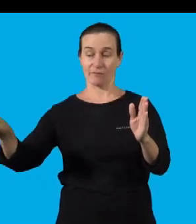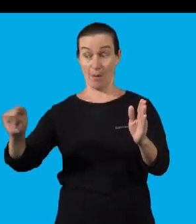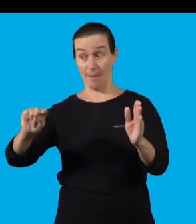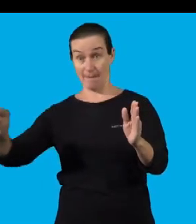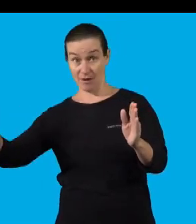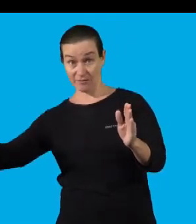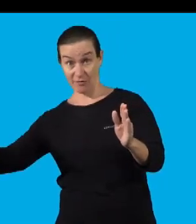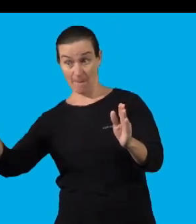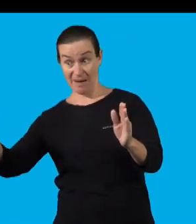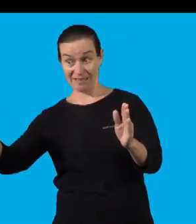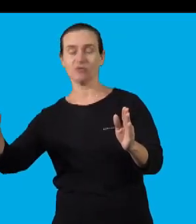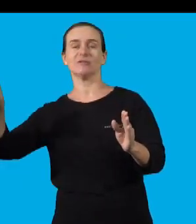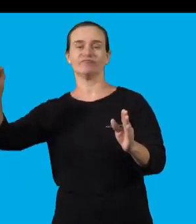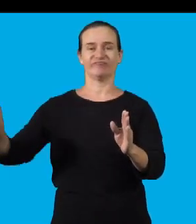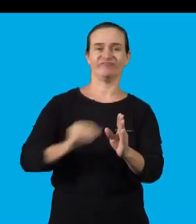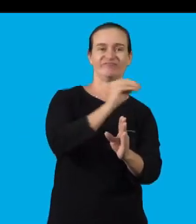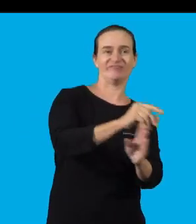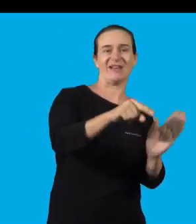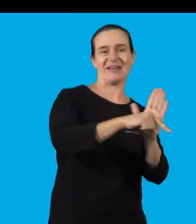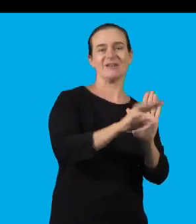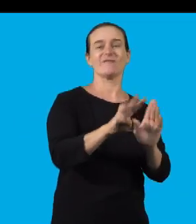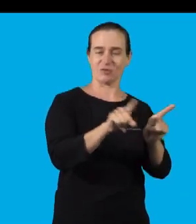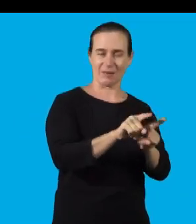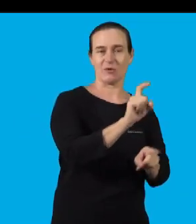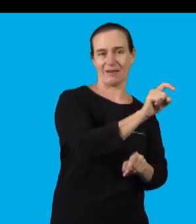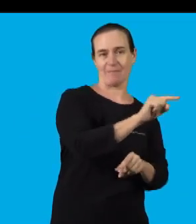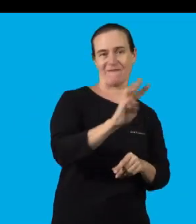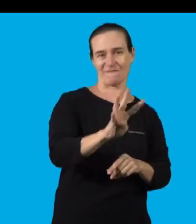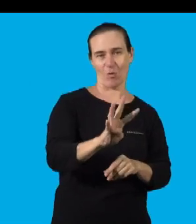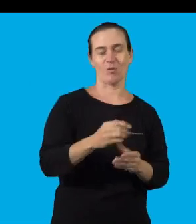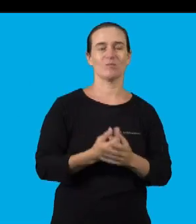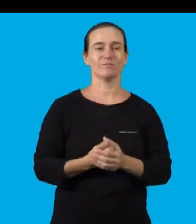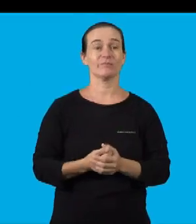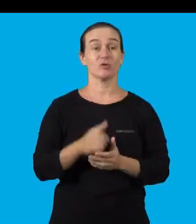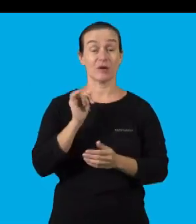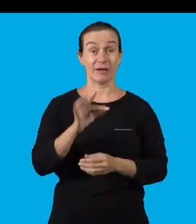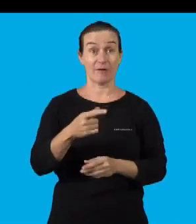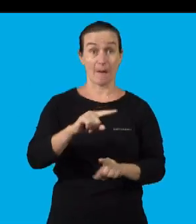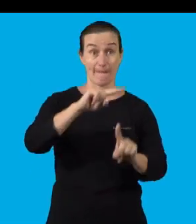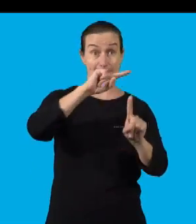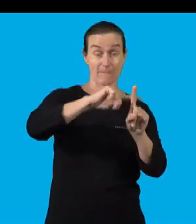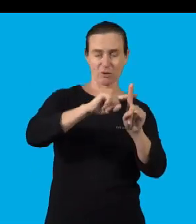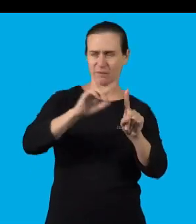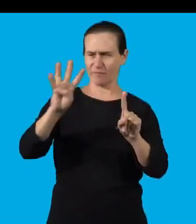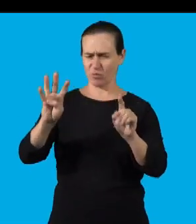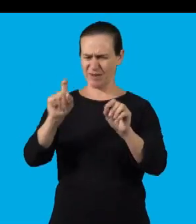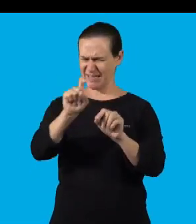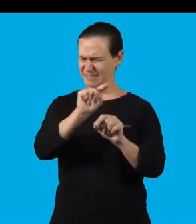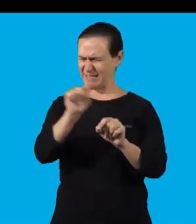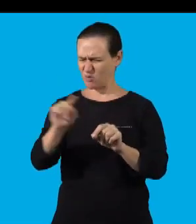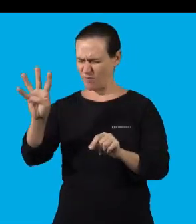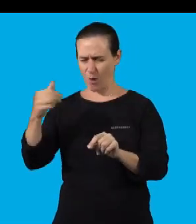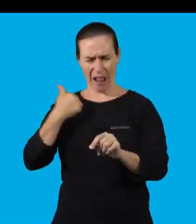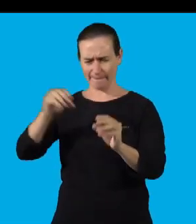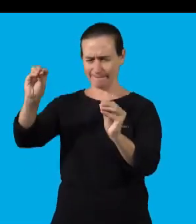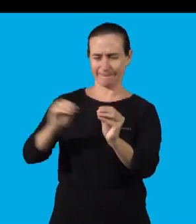minus 4, and that's going to be equals to 0. So can you see how that positive 4, when it goes now back into the equation, it is